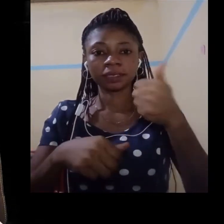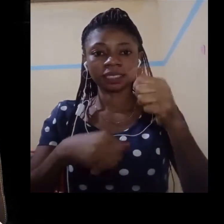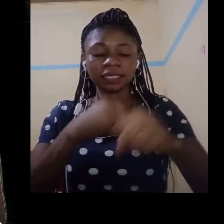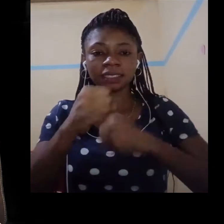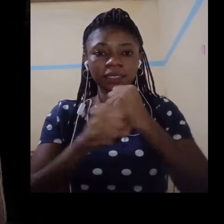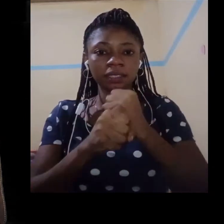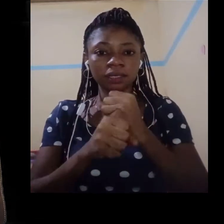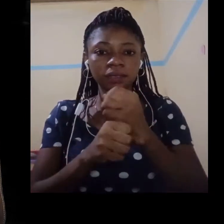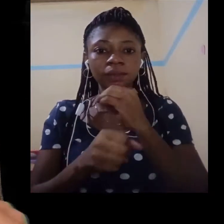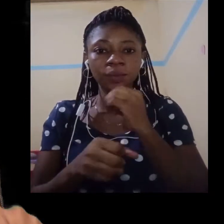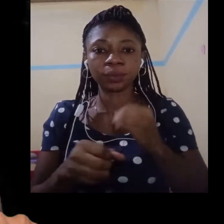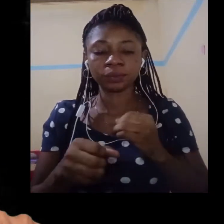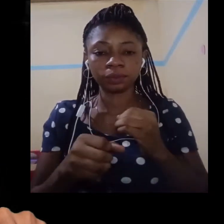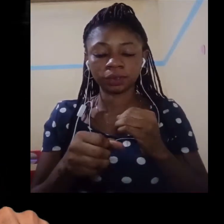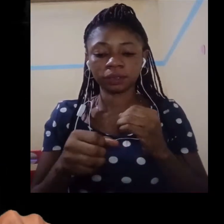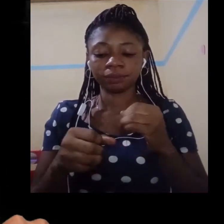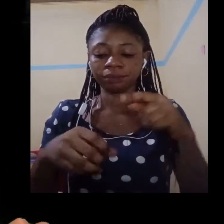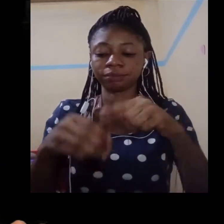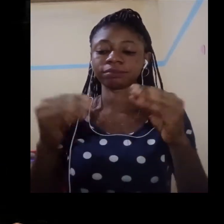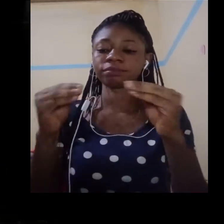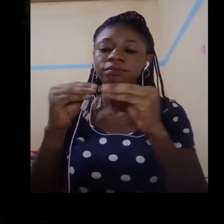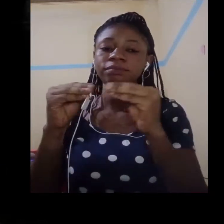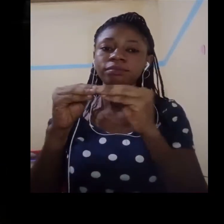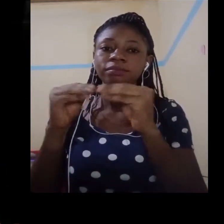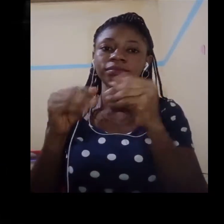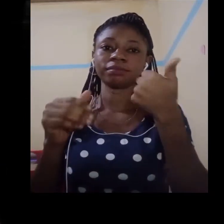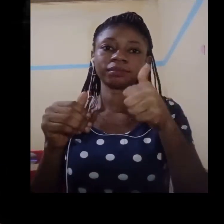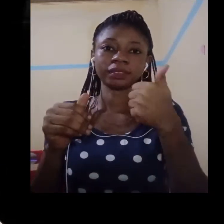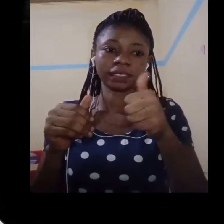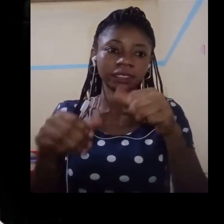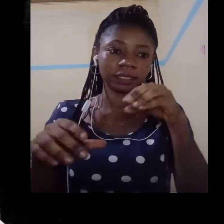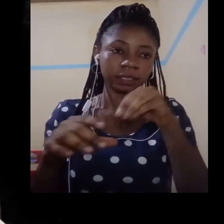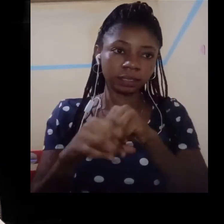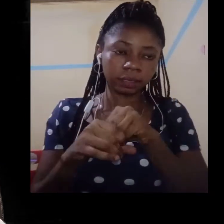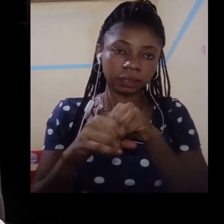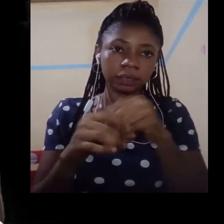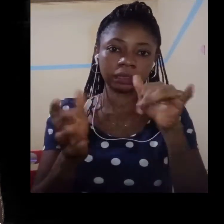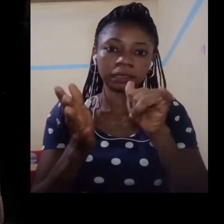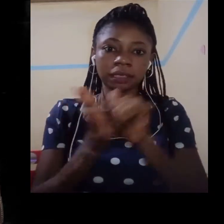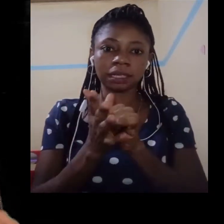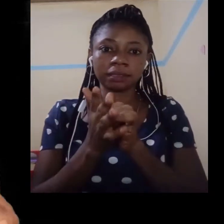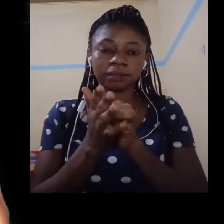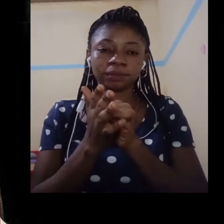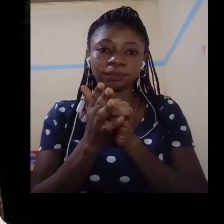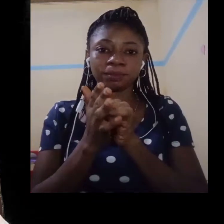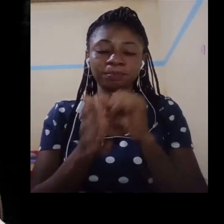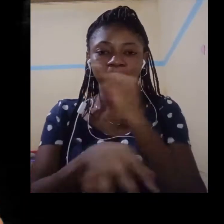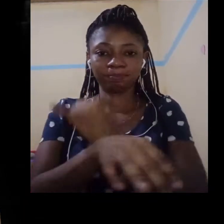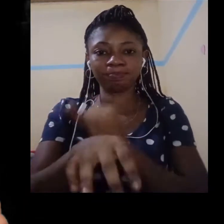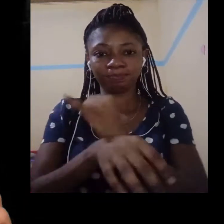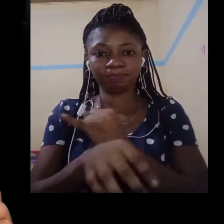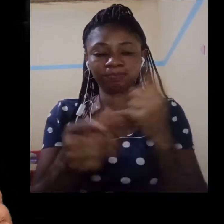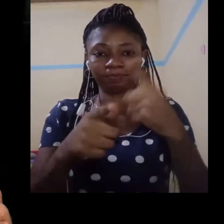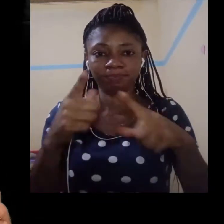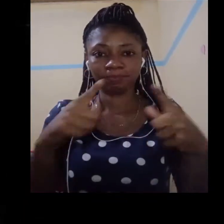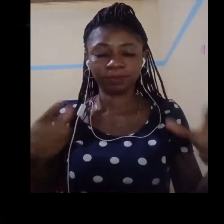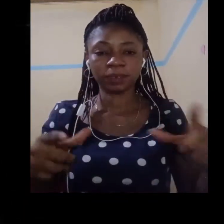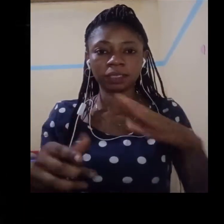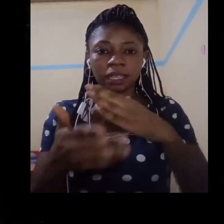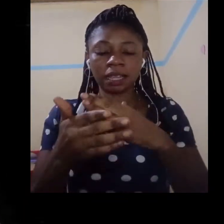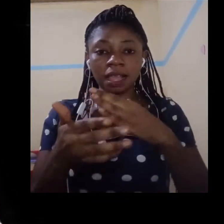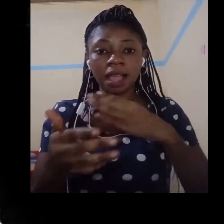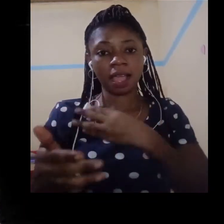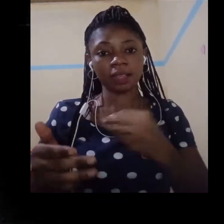Child, grow or growing. And that means that she referred to